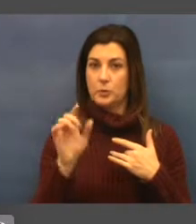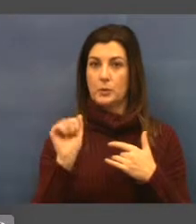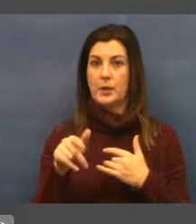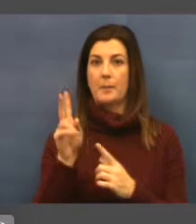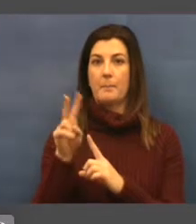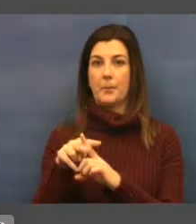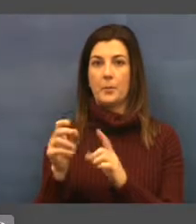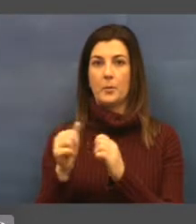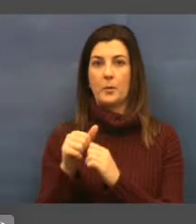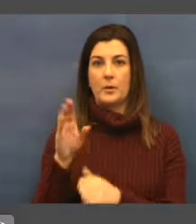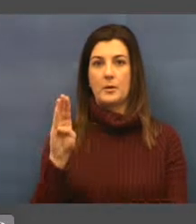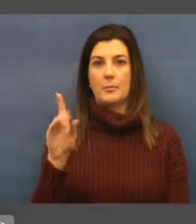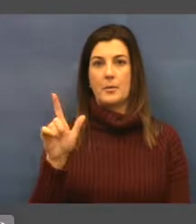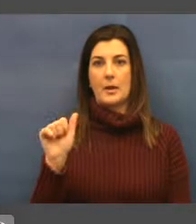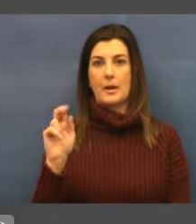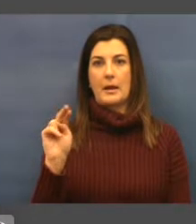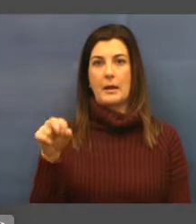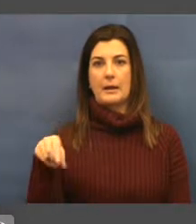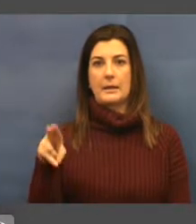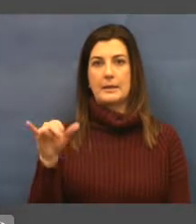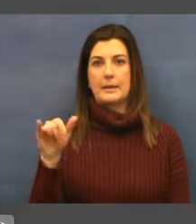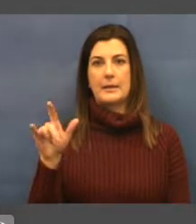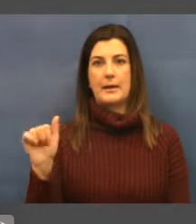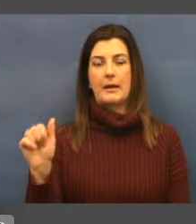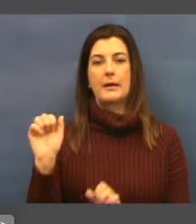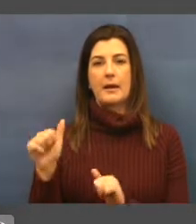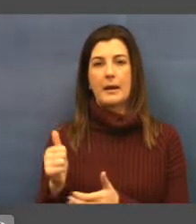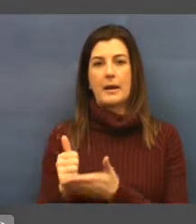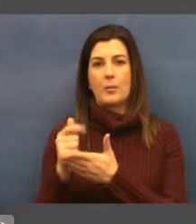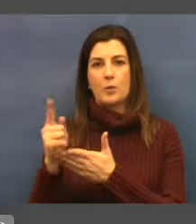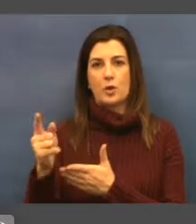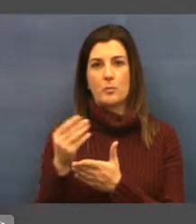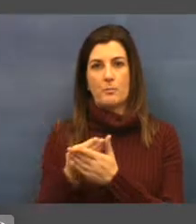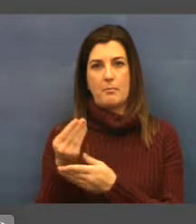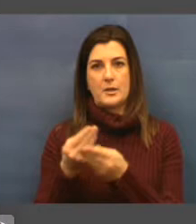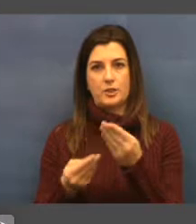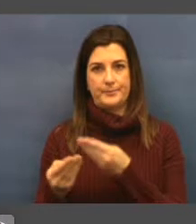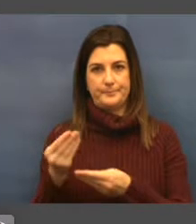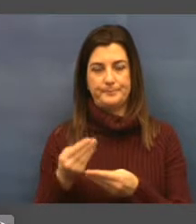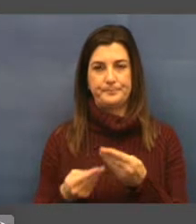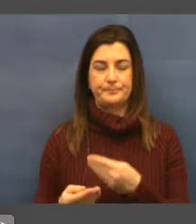see Blanquita, and she can take you through the budgeting process.